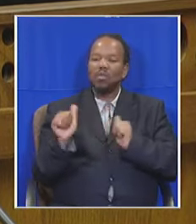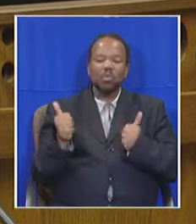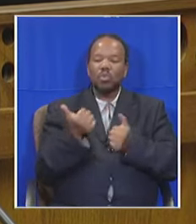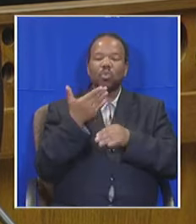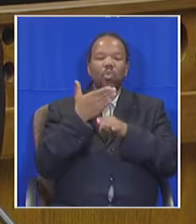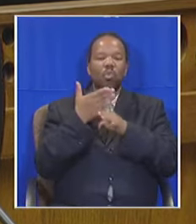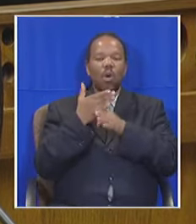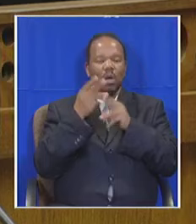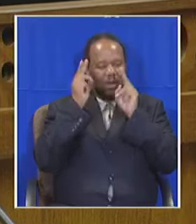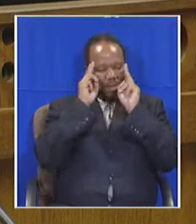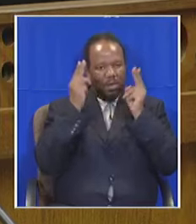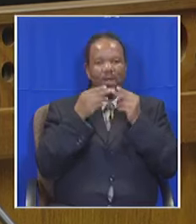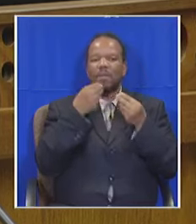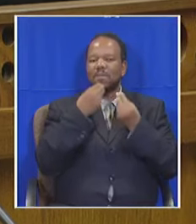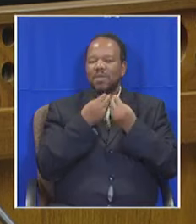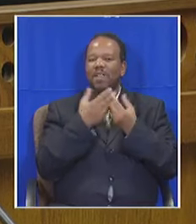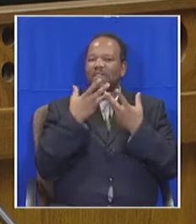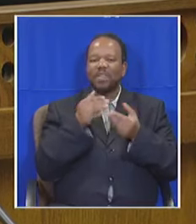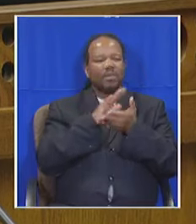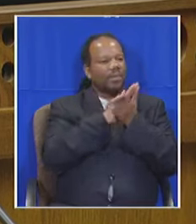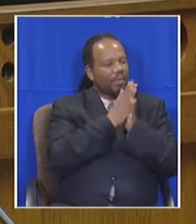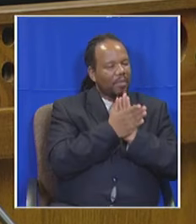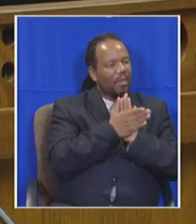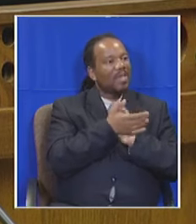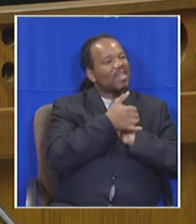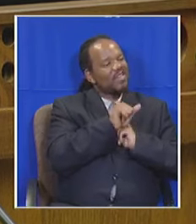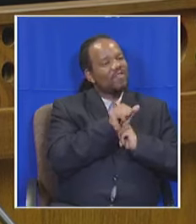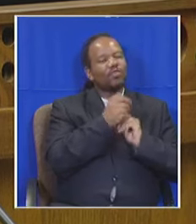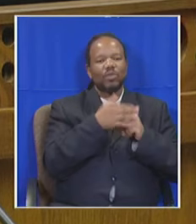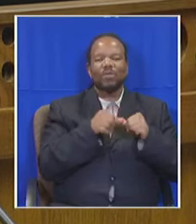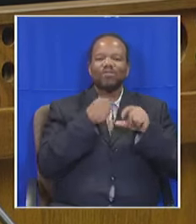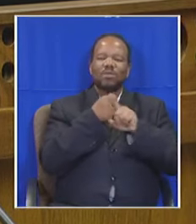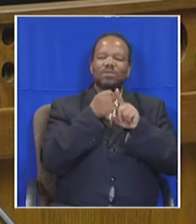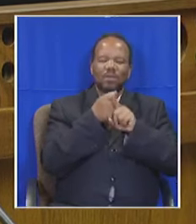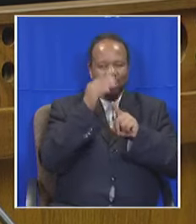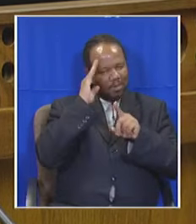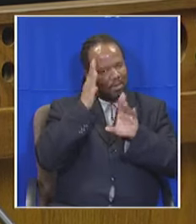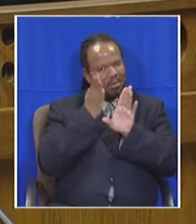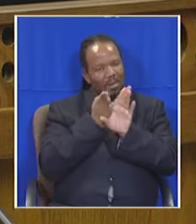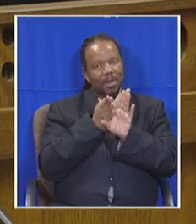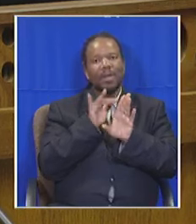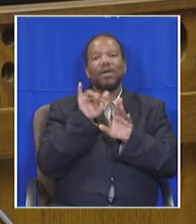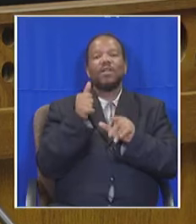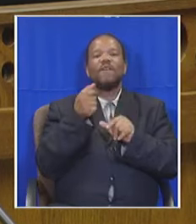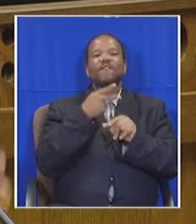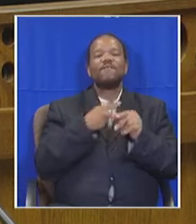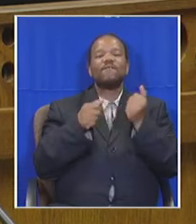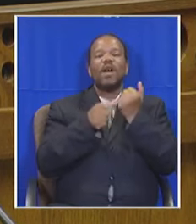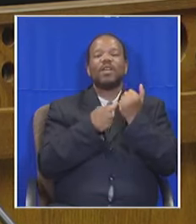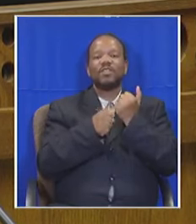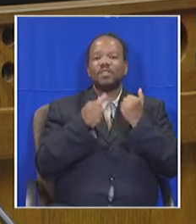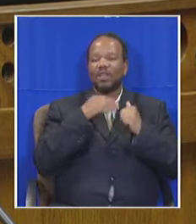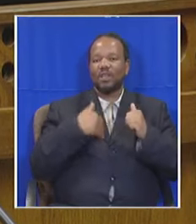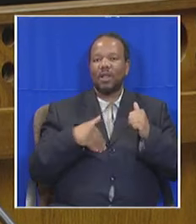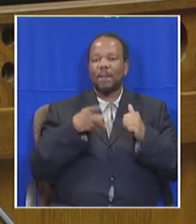could, in fact, be undone if students push this philosophy. The Vice President of the Academy of Science at the University of Pretoria puts